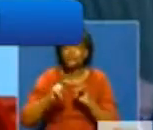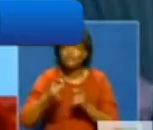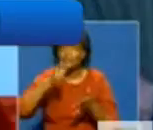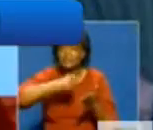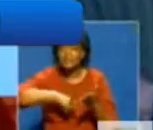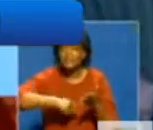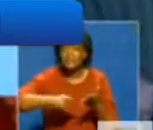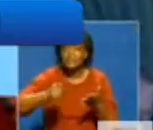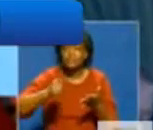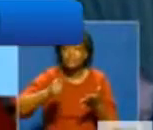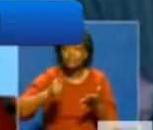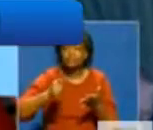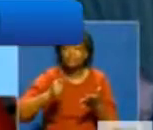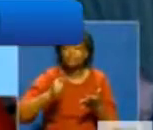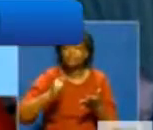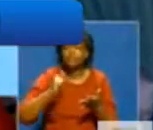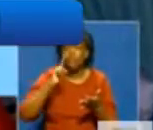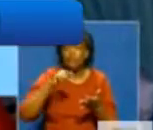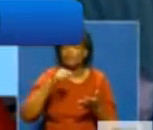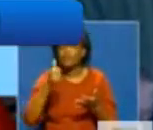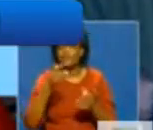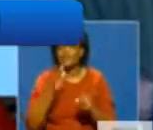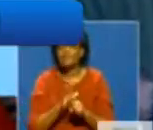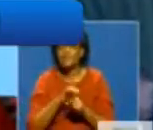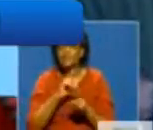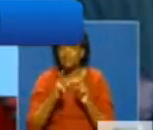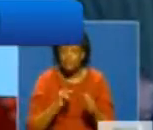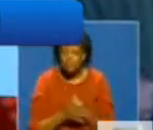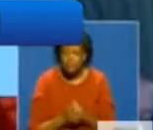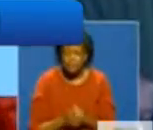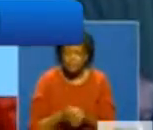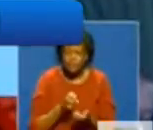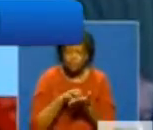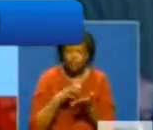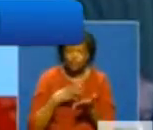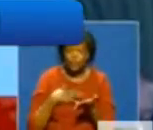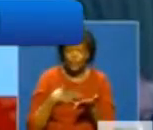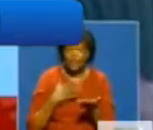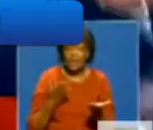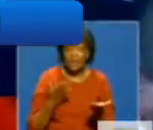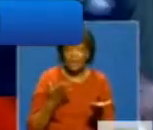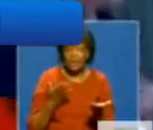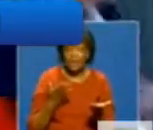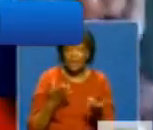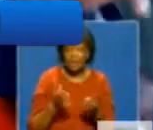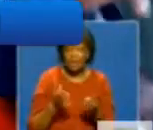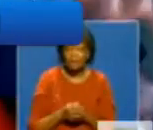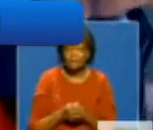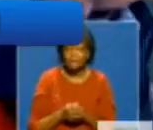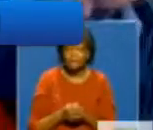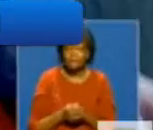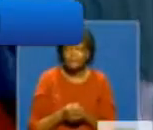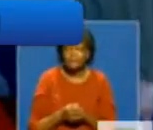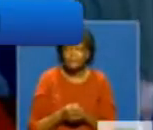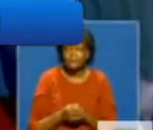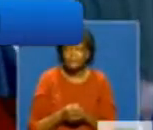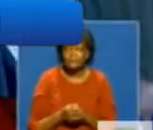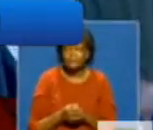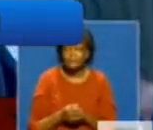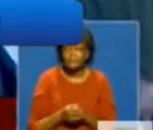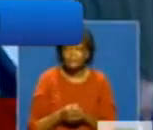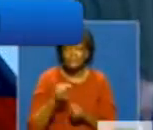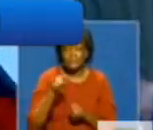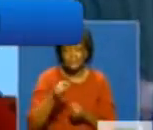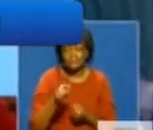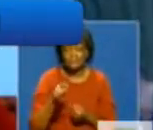only one of the others. In our situation, my Lord, and especially in this